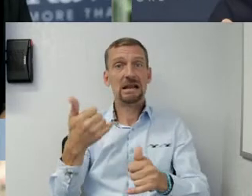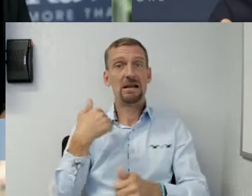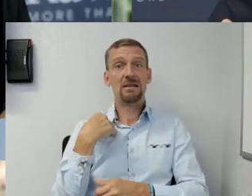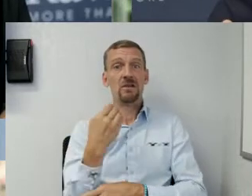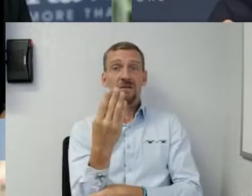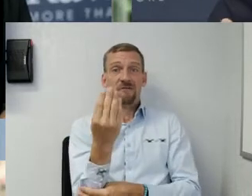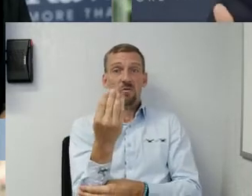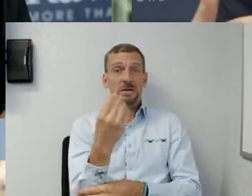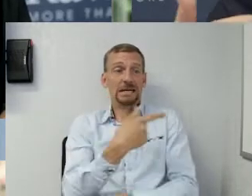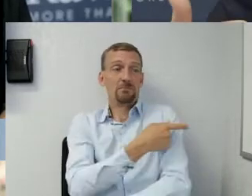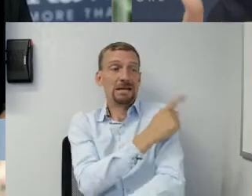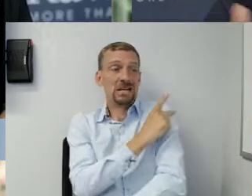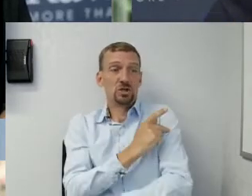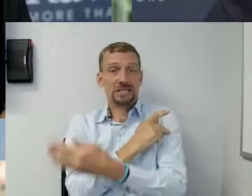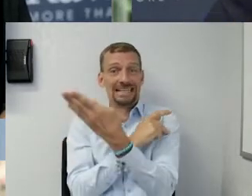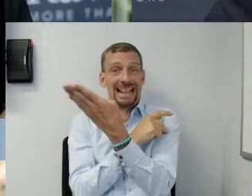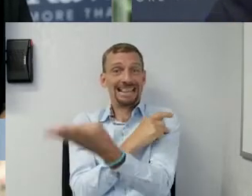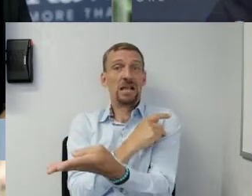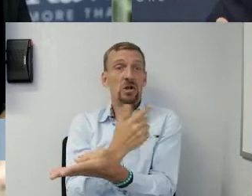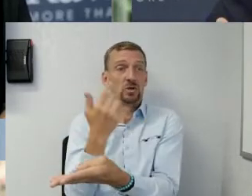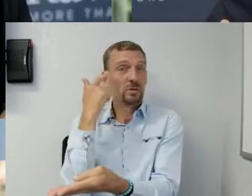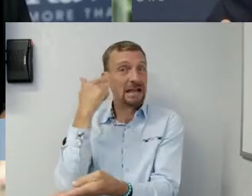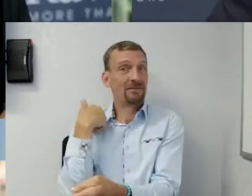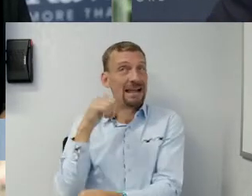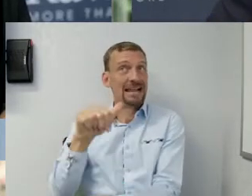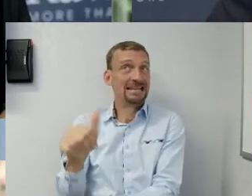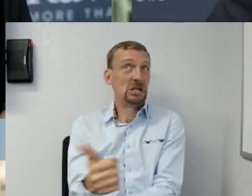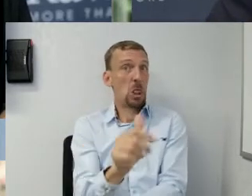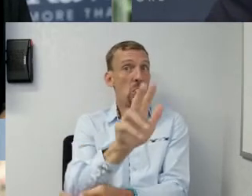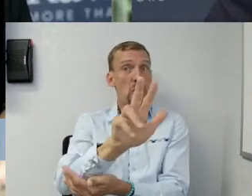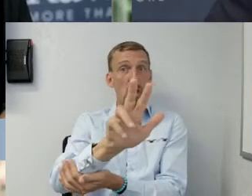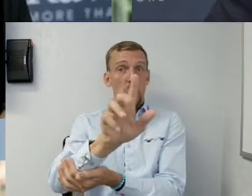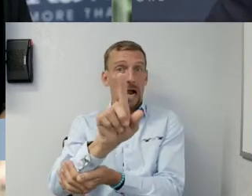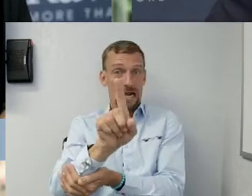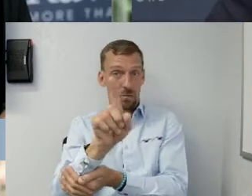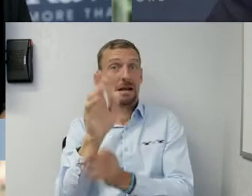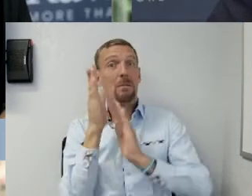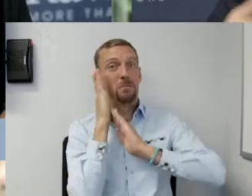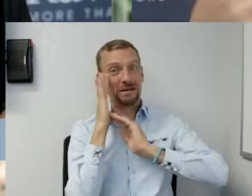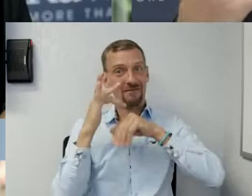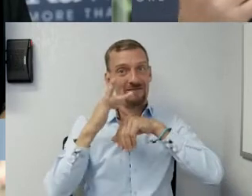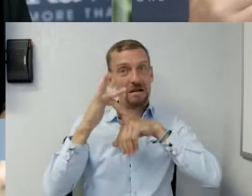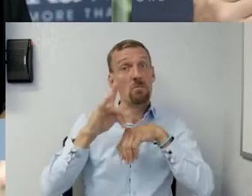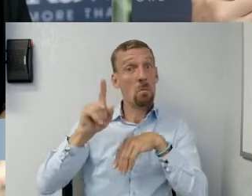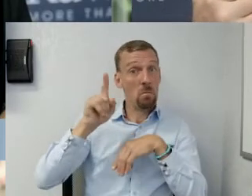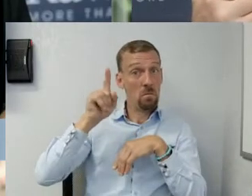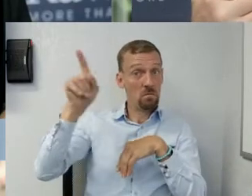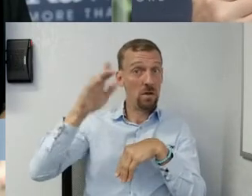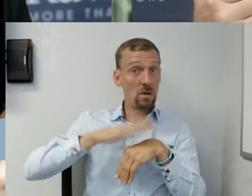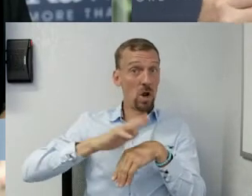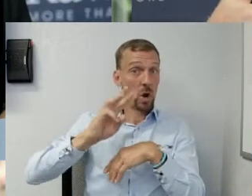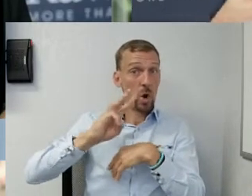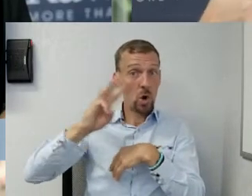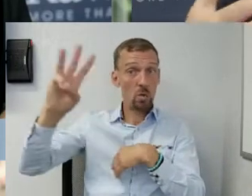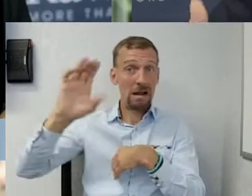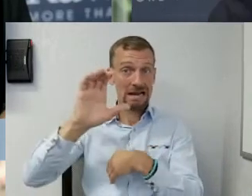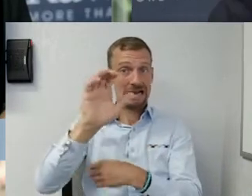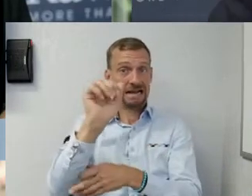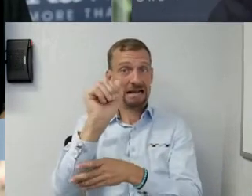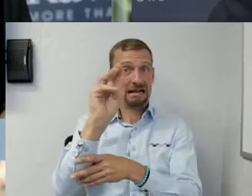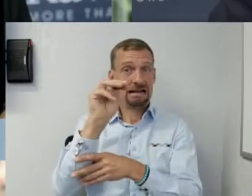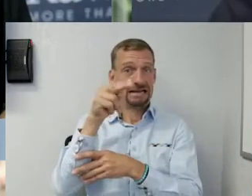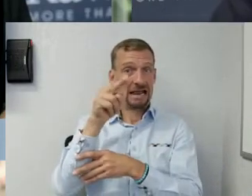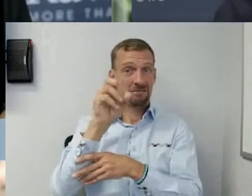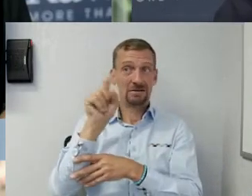14 patients. So we have, another 31 beds that are out on our West Campus. They're really